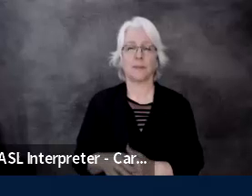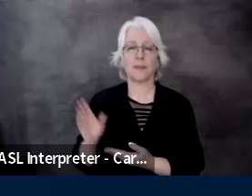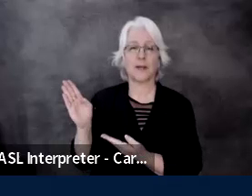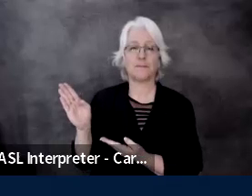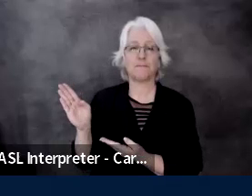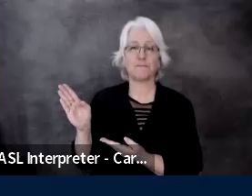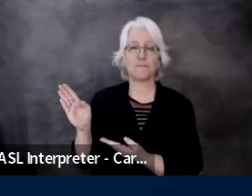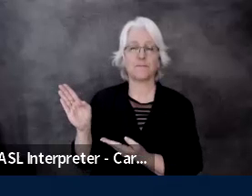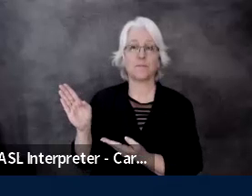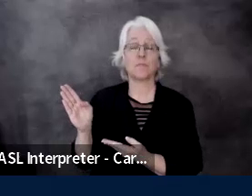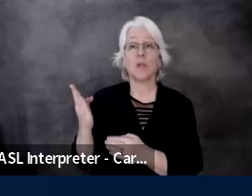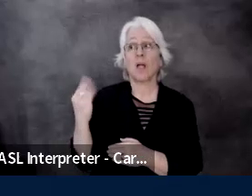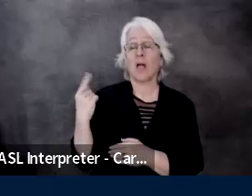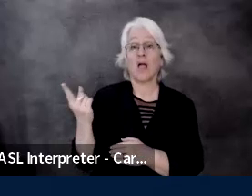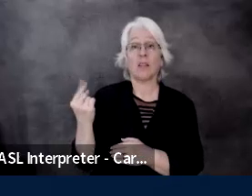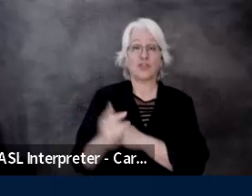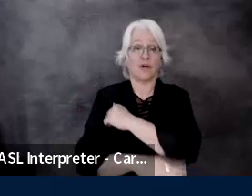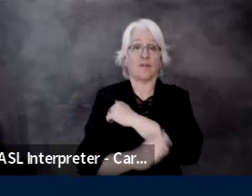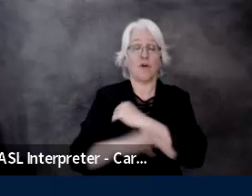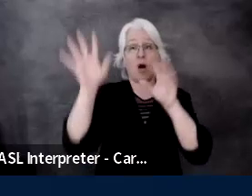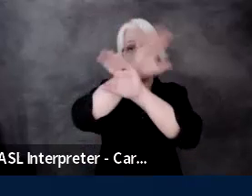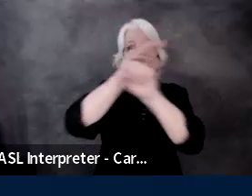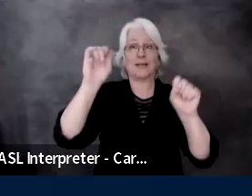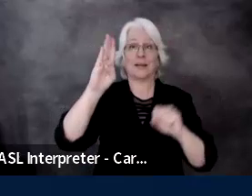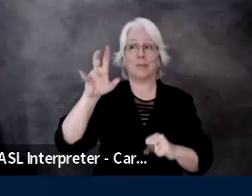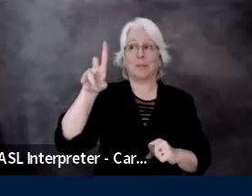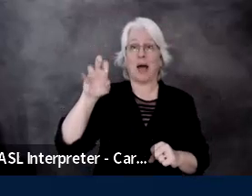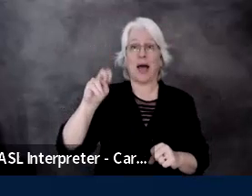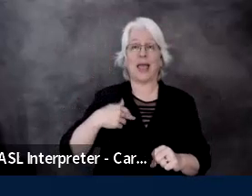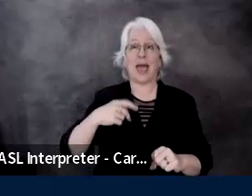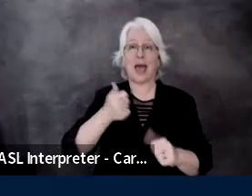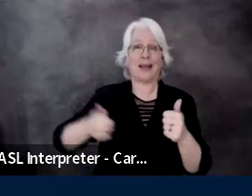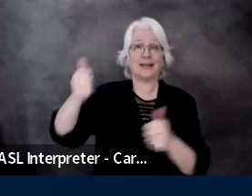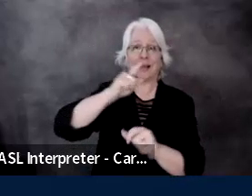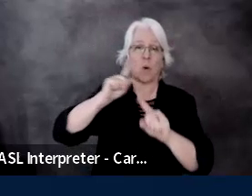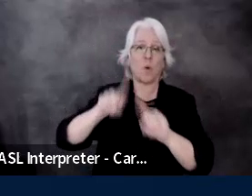So last fall, President Biden issued an executive order on the safe,